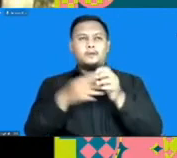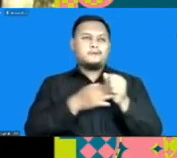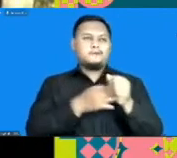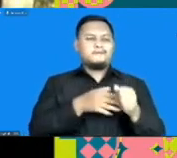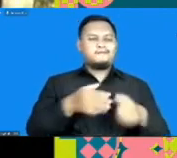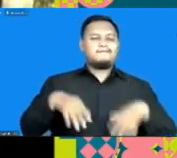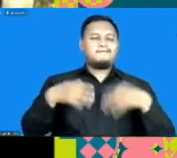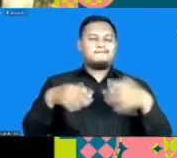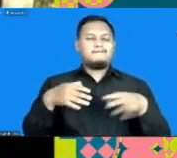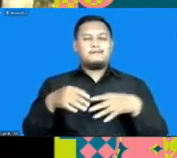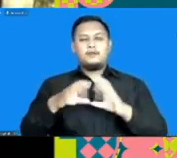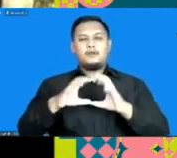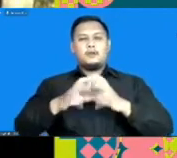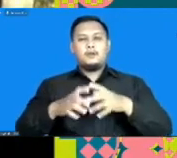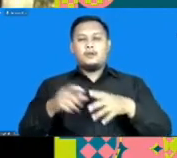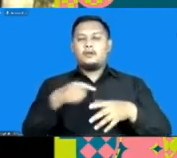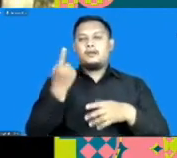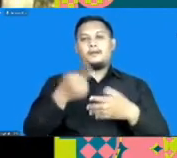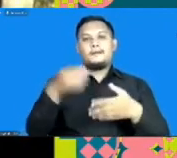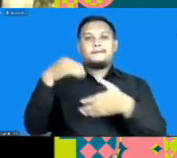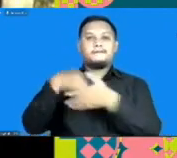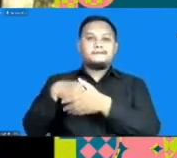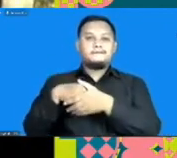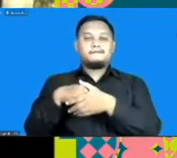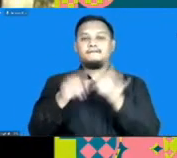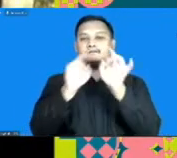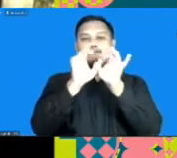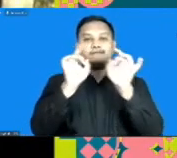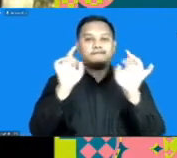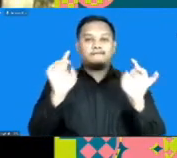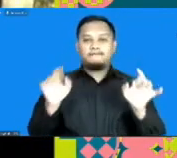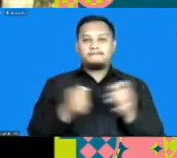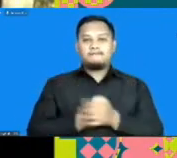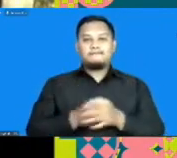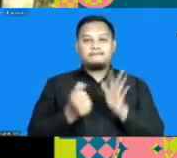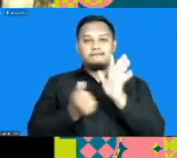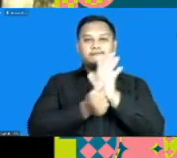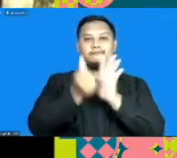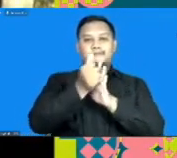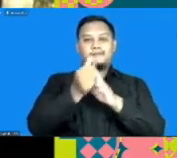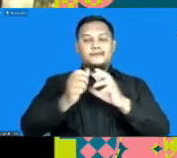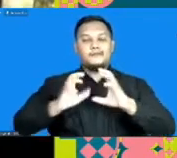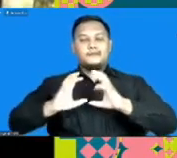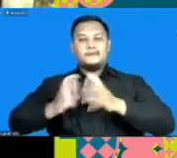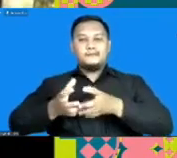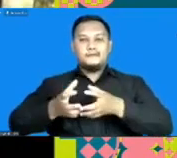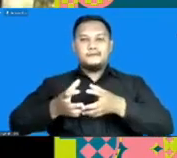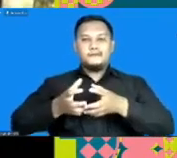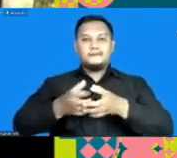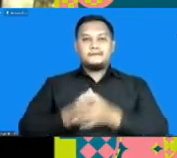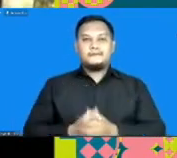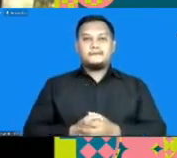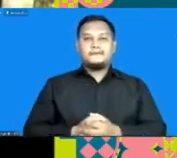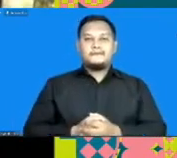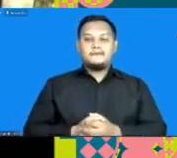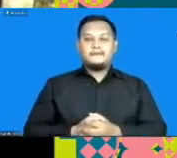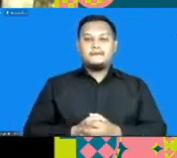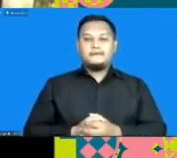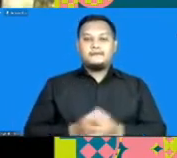global events where those changes were presented, and we have seeking advice and